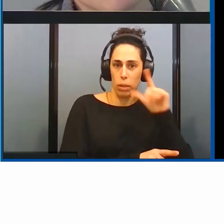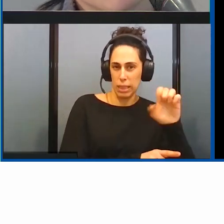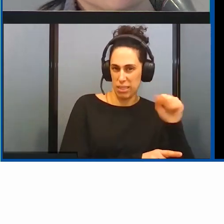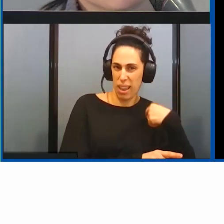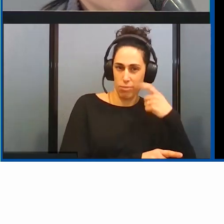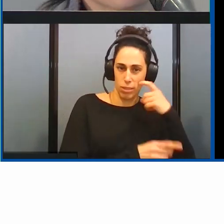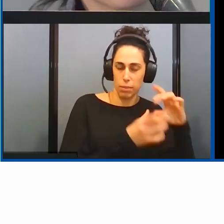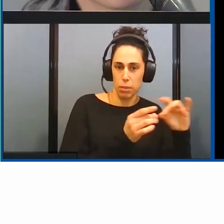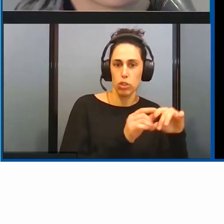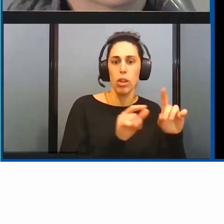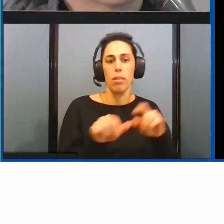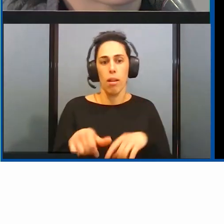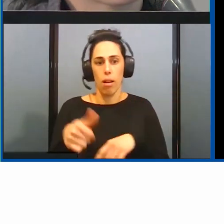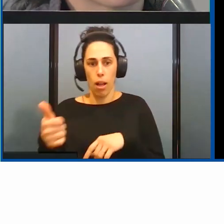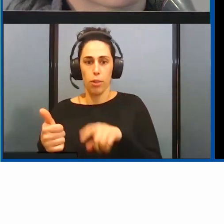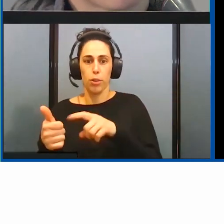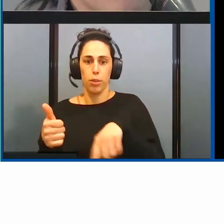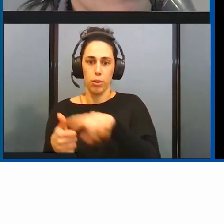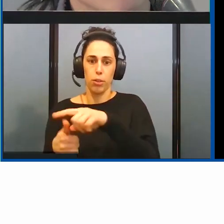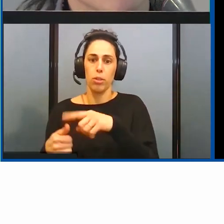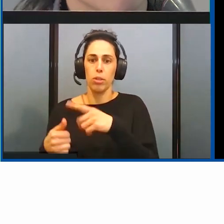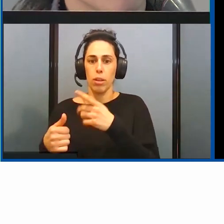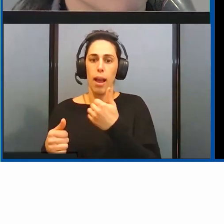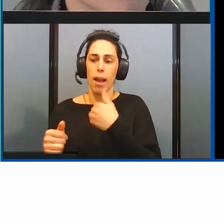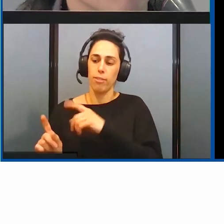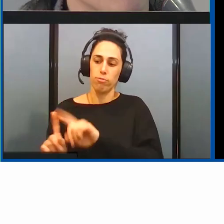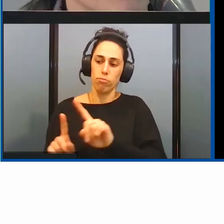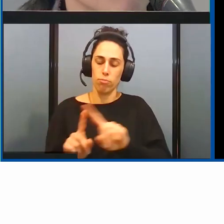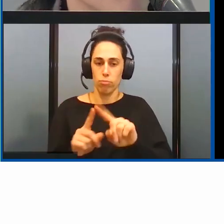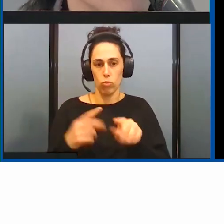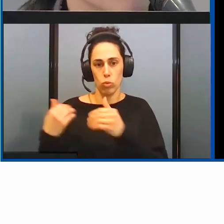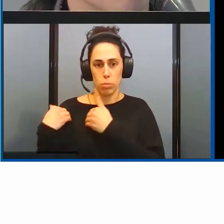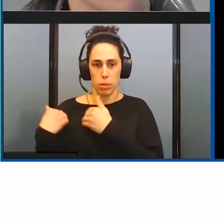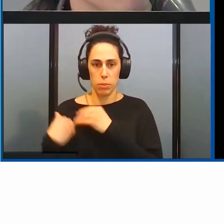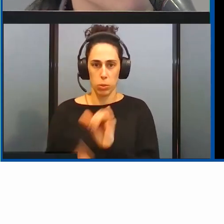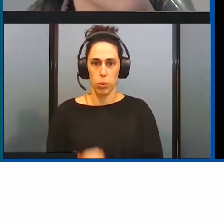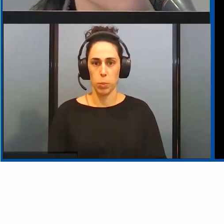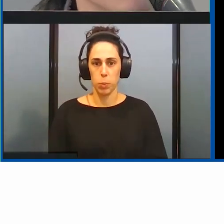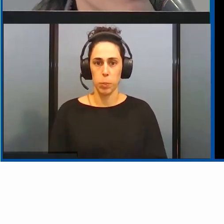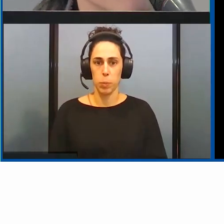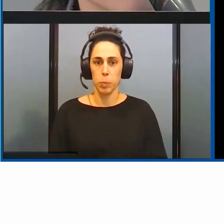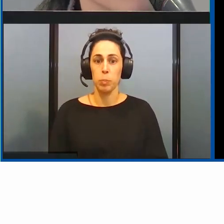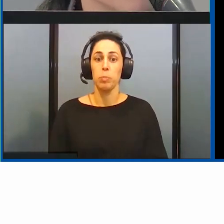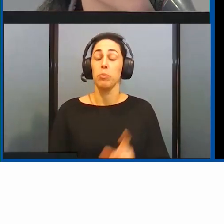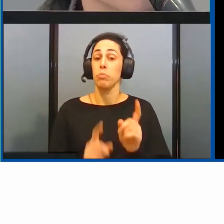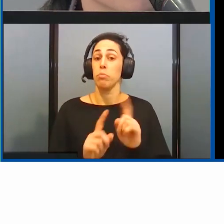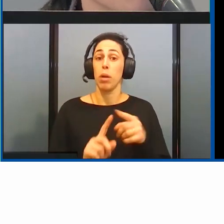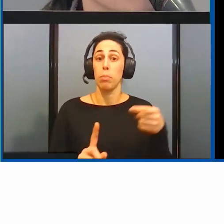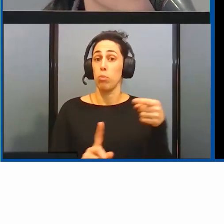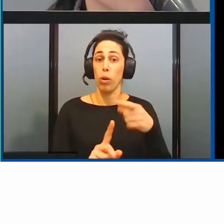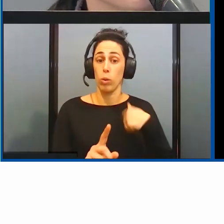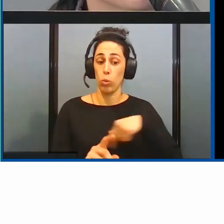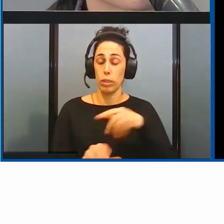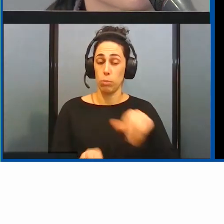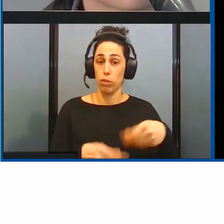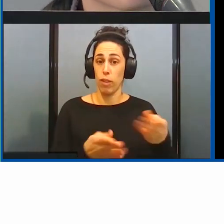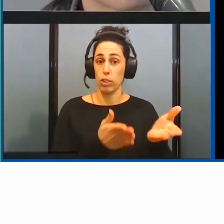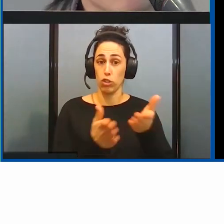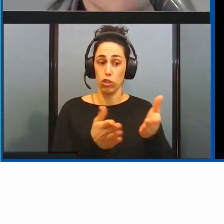we think of ourselves as experts on the legal issues as uniquely experienced by young people themselves. So we're